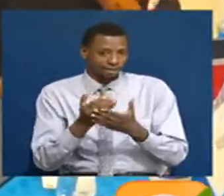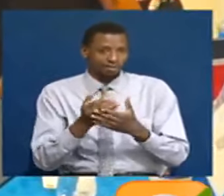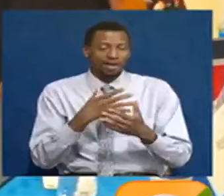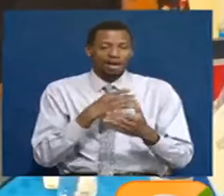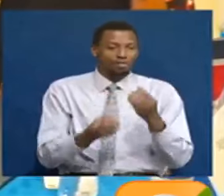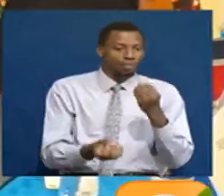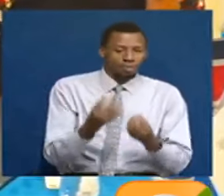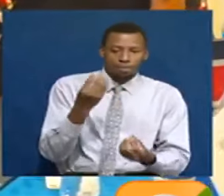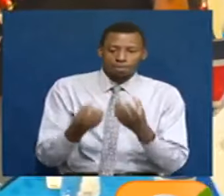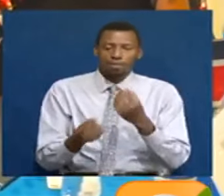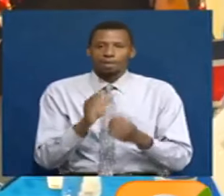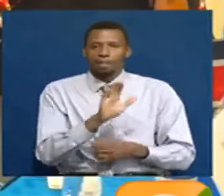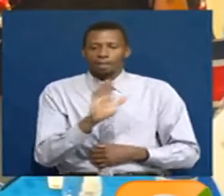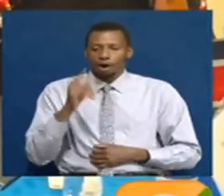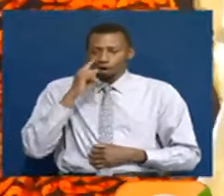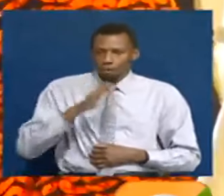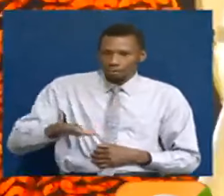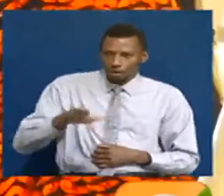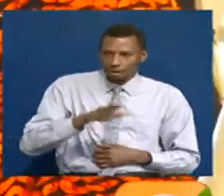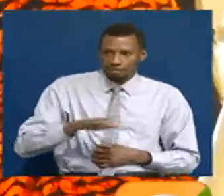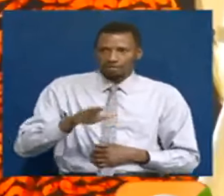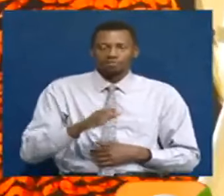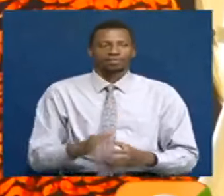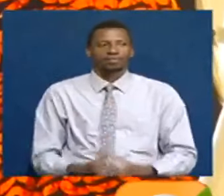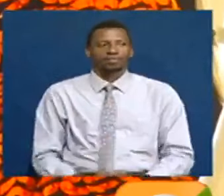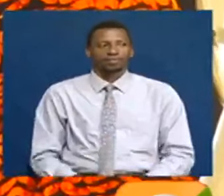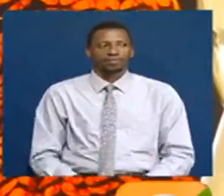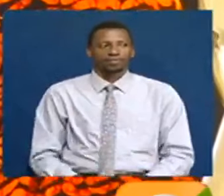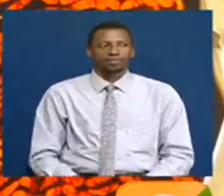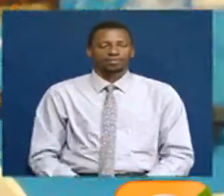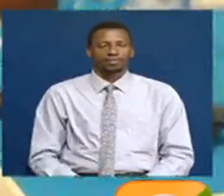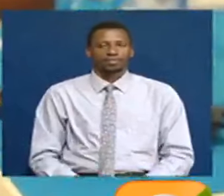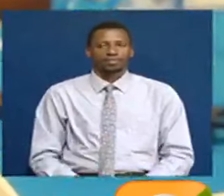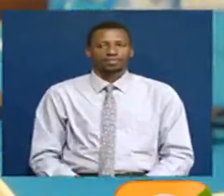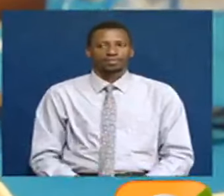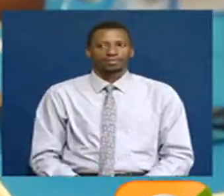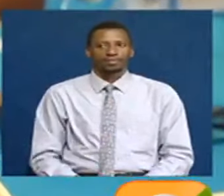local level. The Travel Corporation.